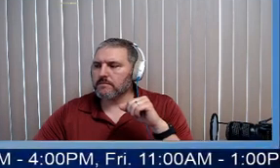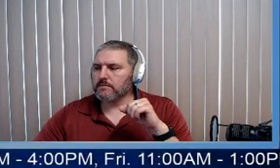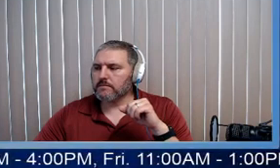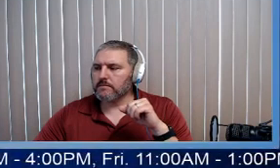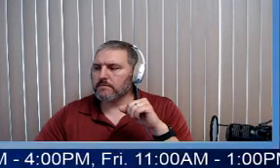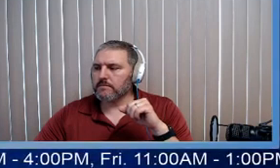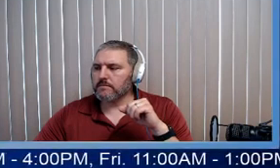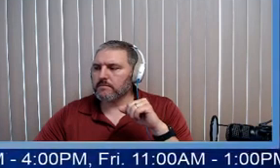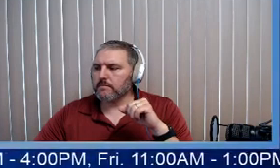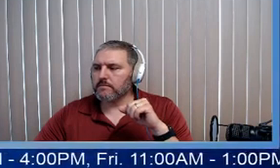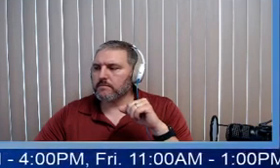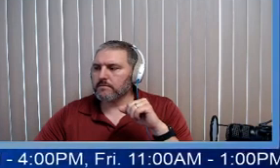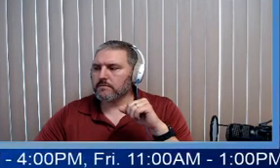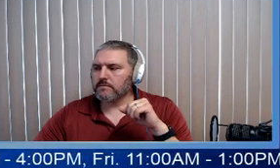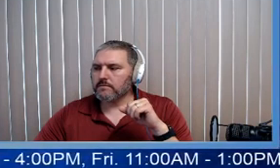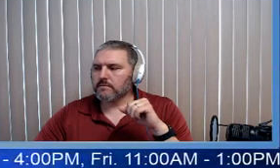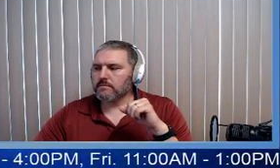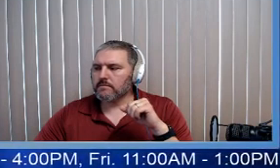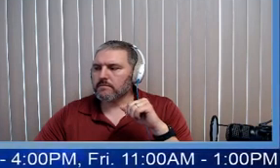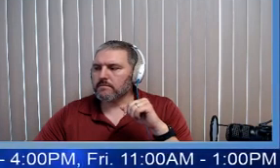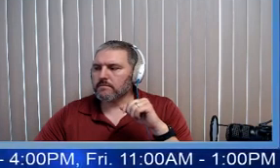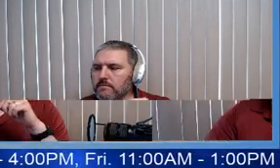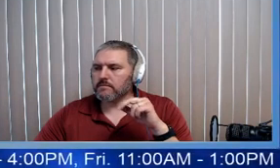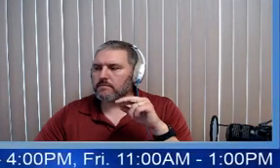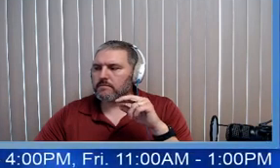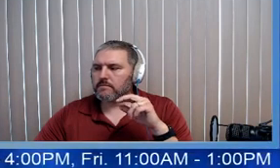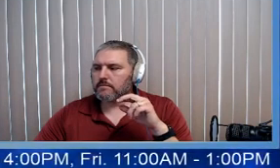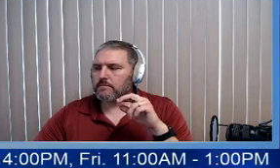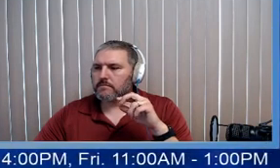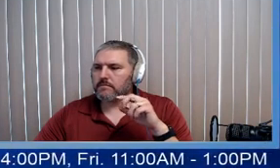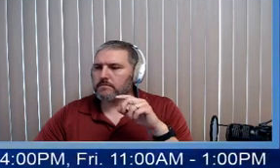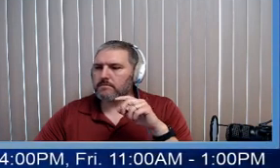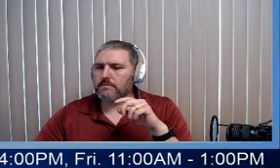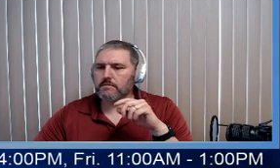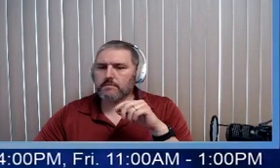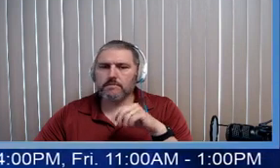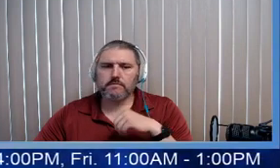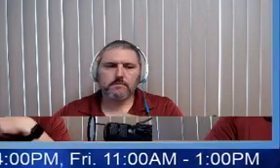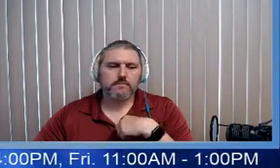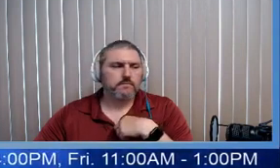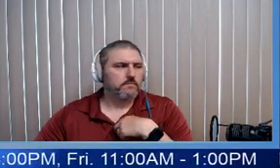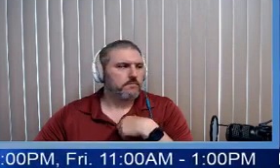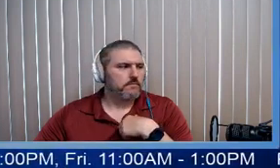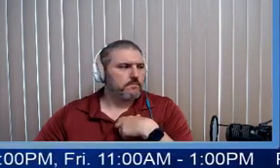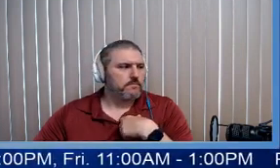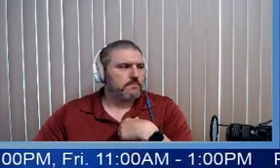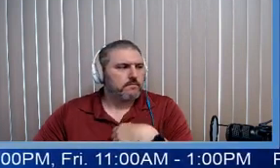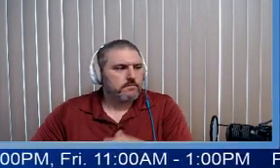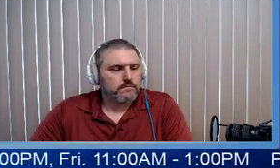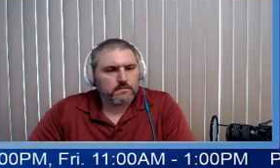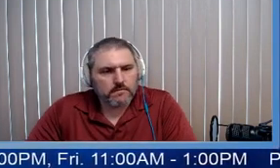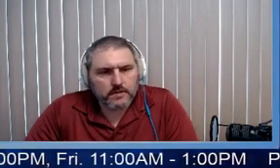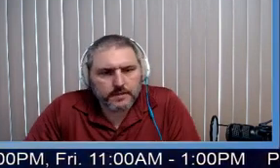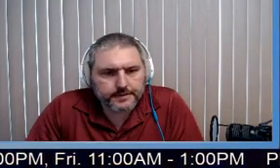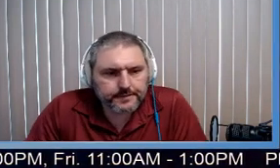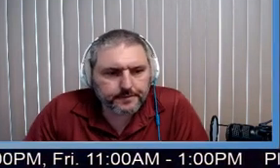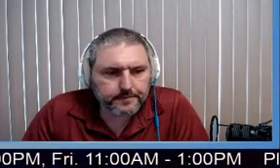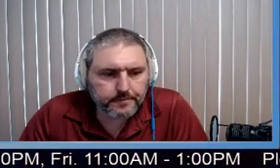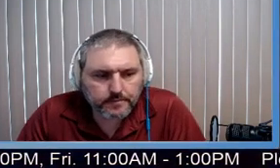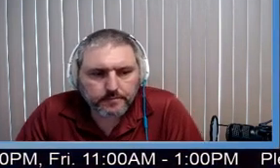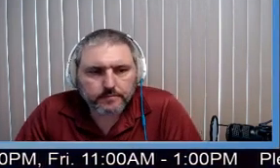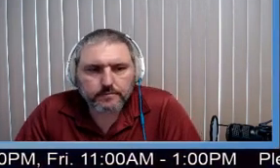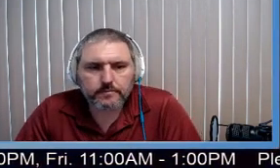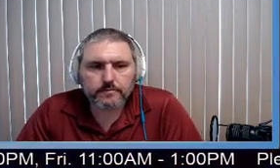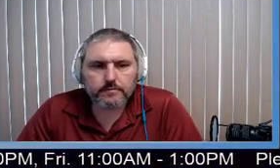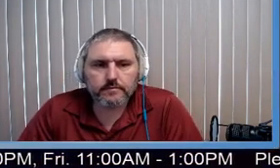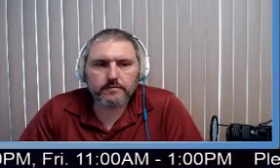experiencing trauma and pain and grief in our city, they don't want to exacerbate that. So they're going to be out there. You're going to